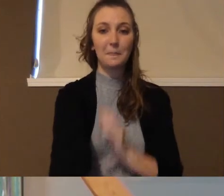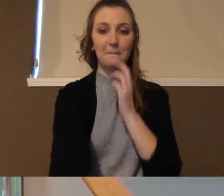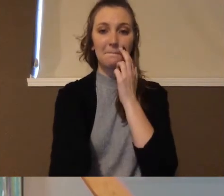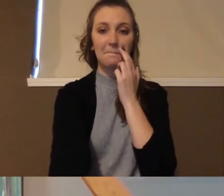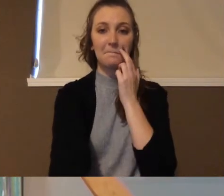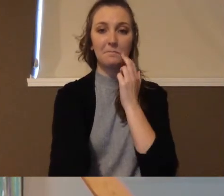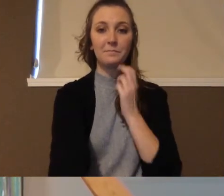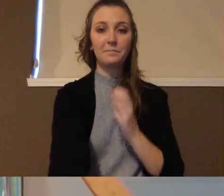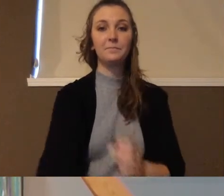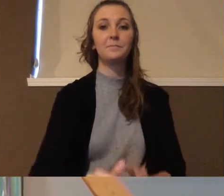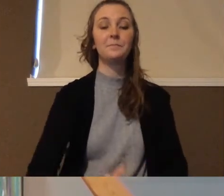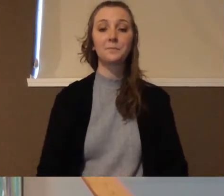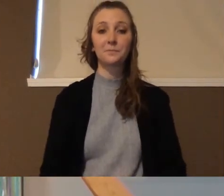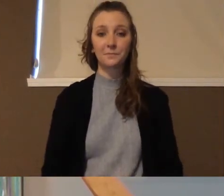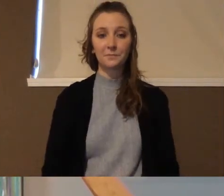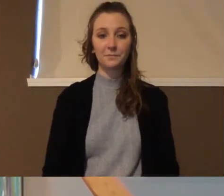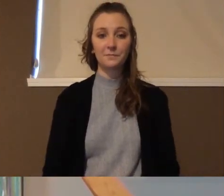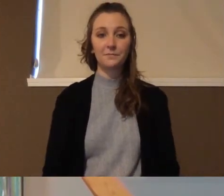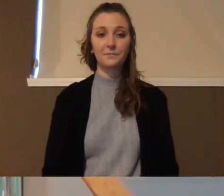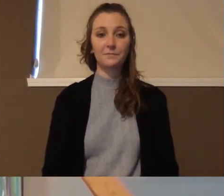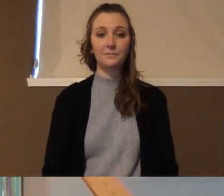highest.